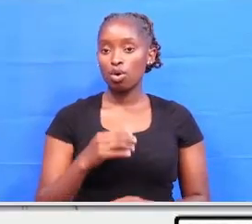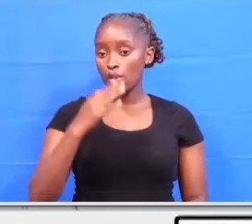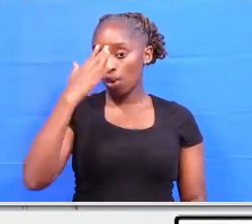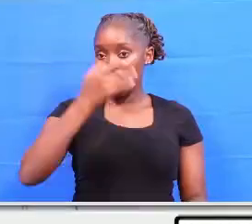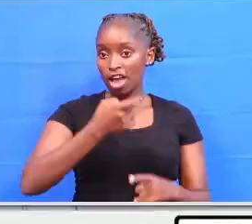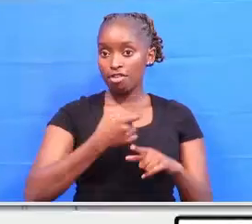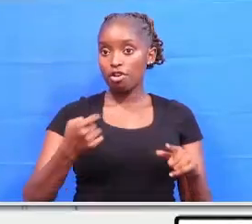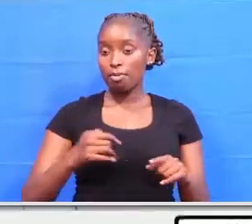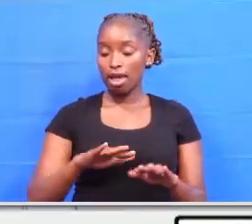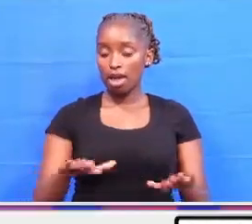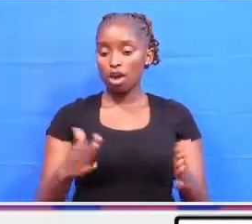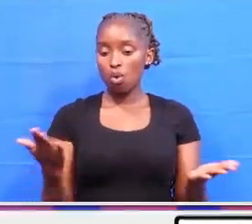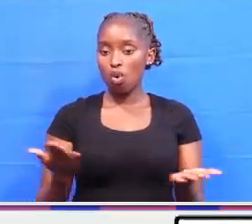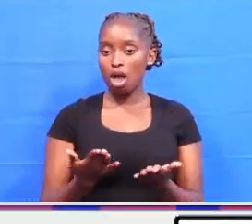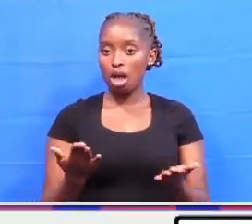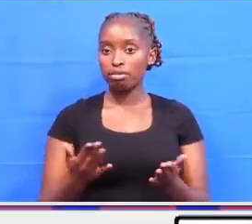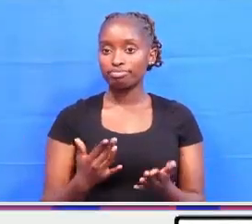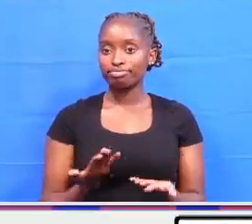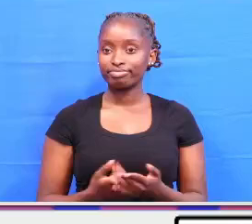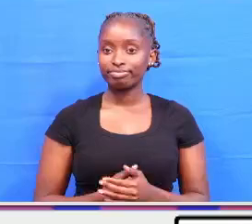space where